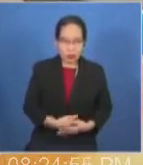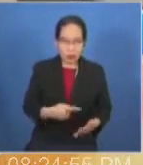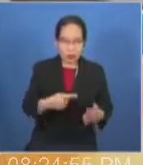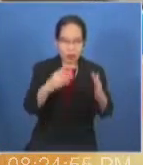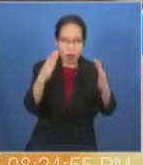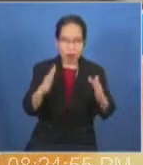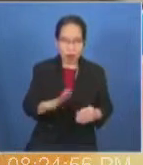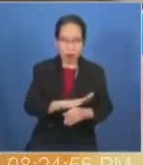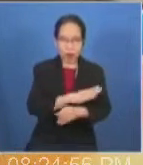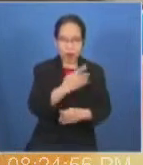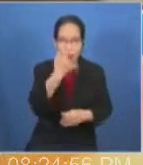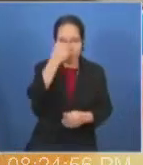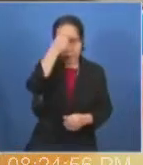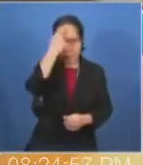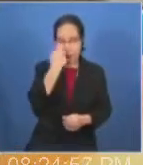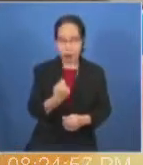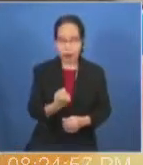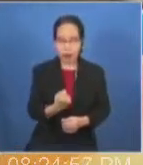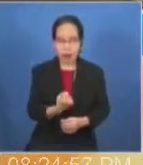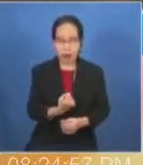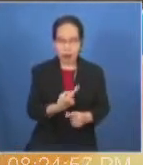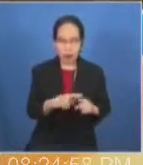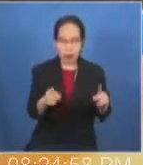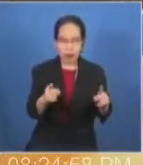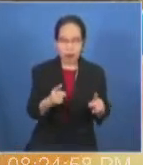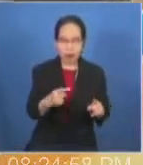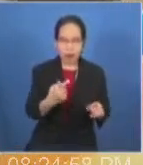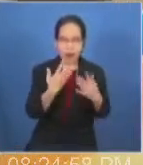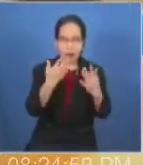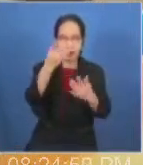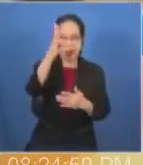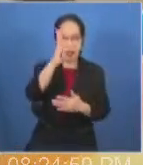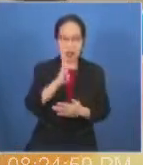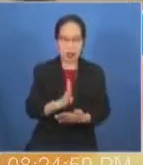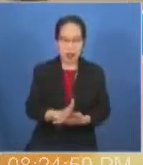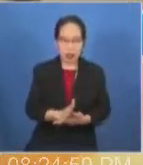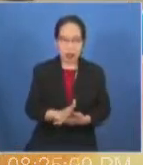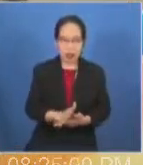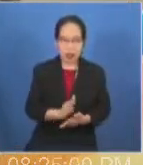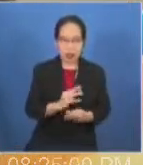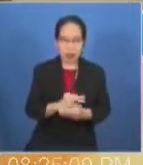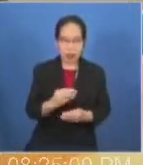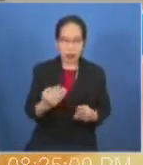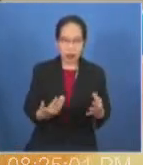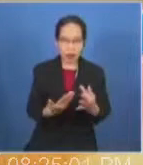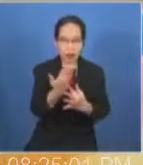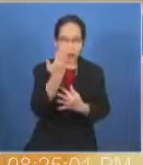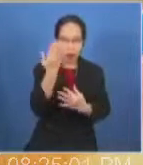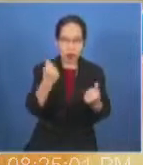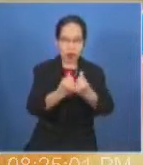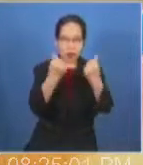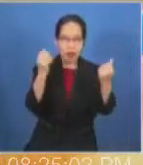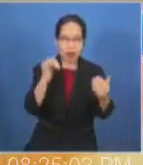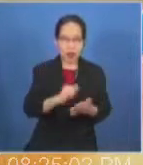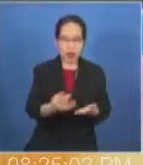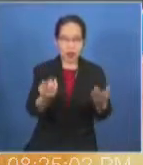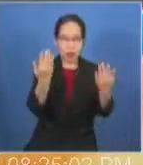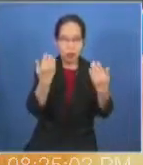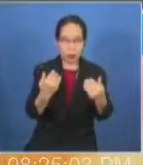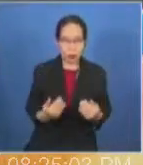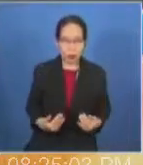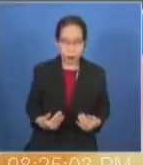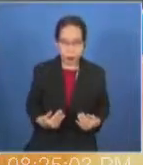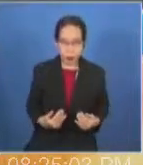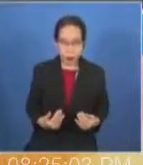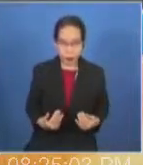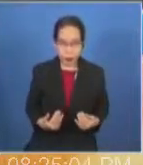ito. This house holds so many memories, but thanks be to God, we made it through the challenges that